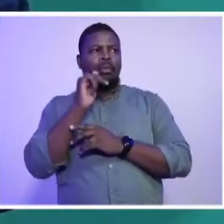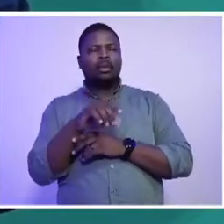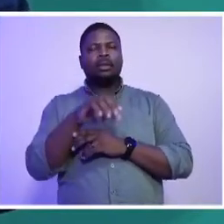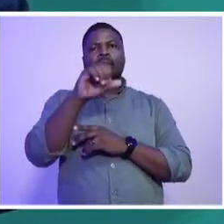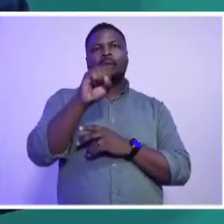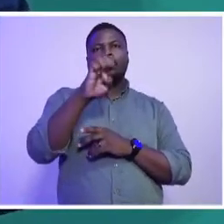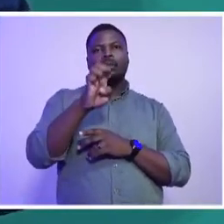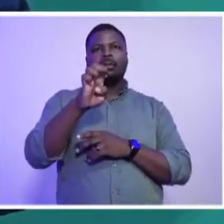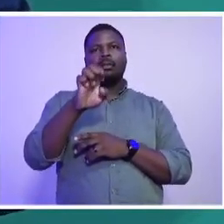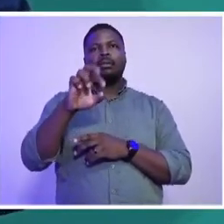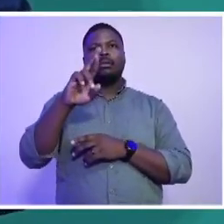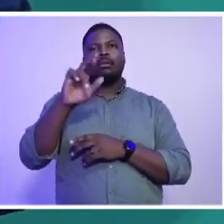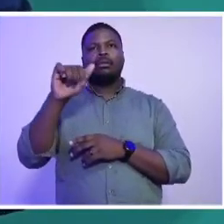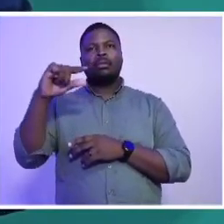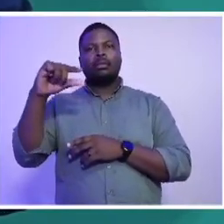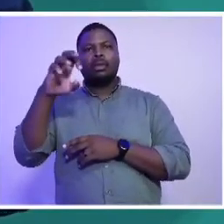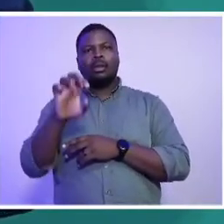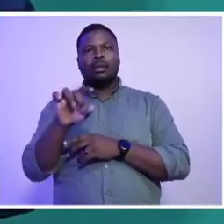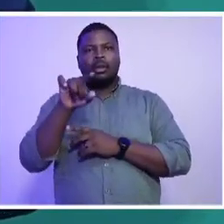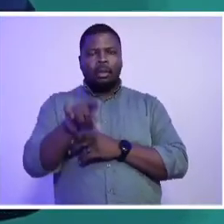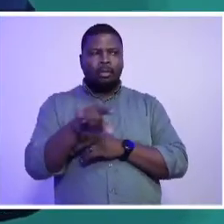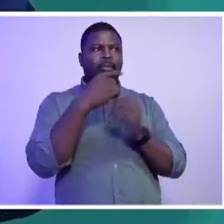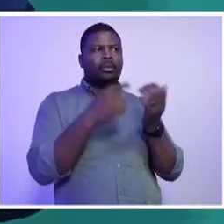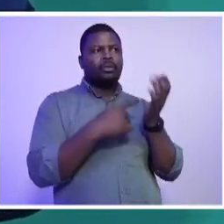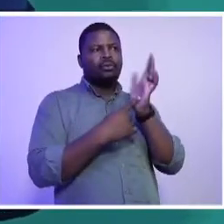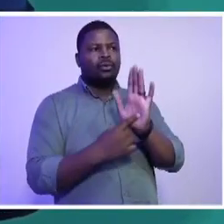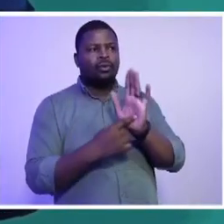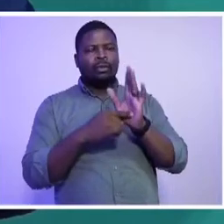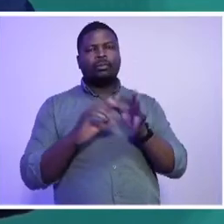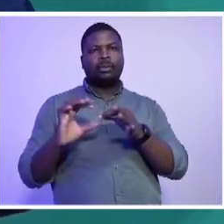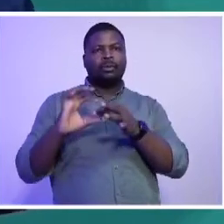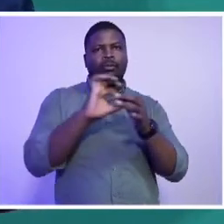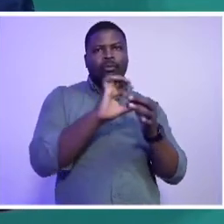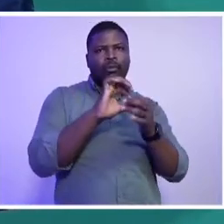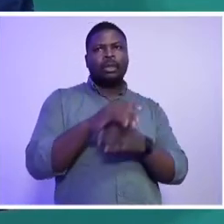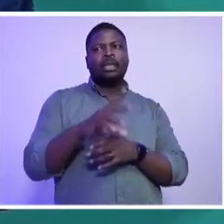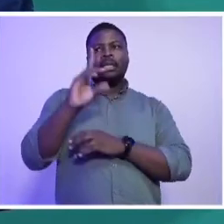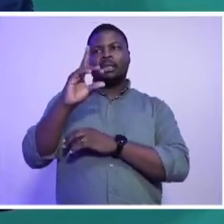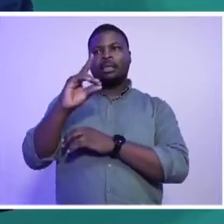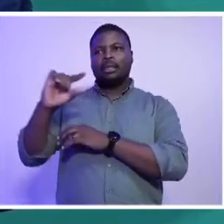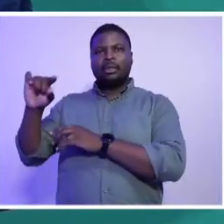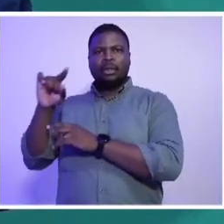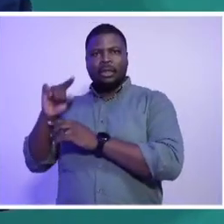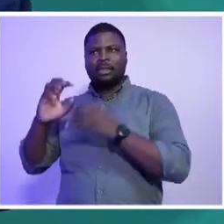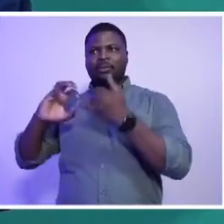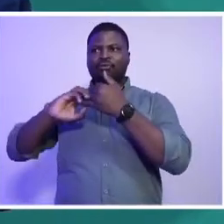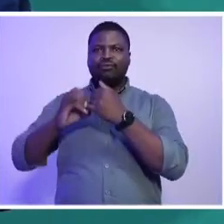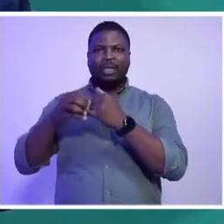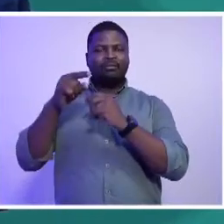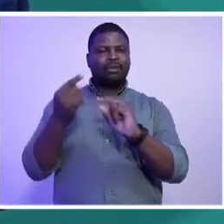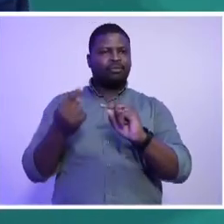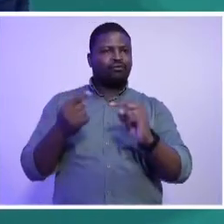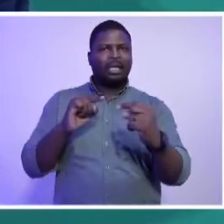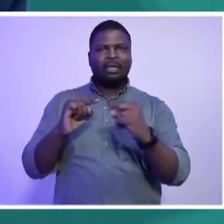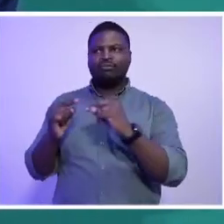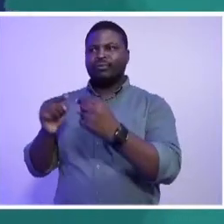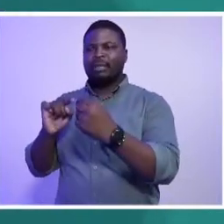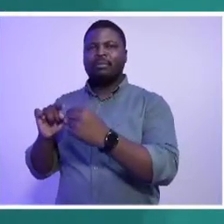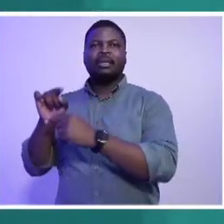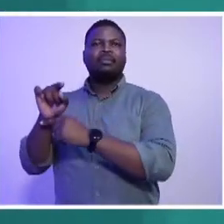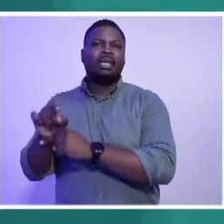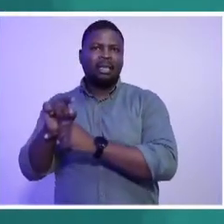has shown its commitment in this regard. DDG challenged all the key role players, including